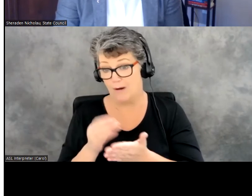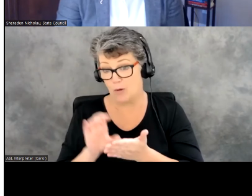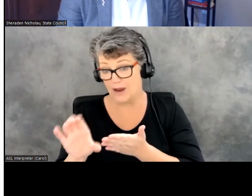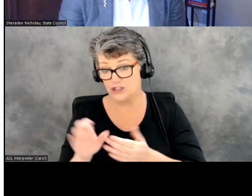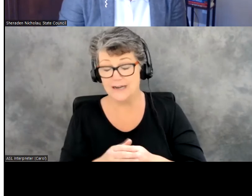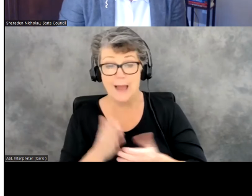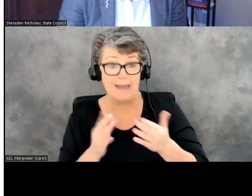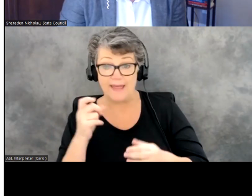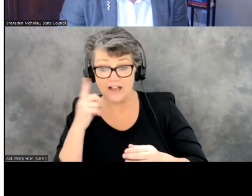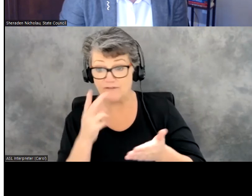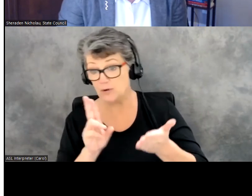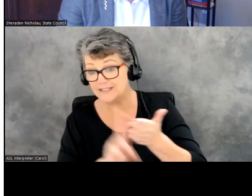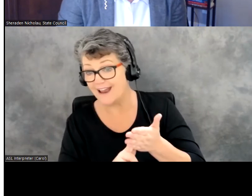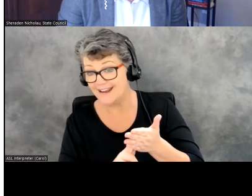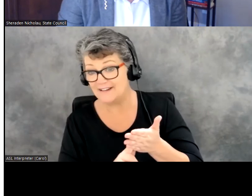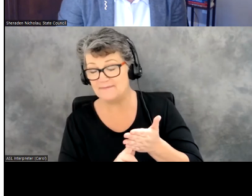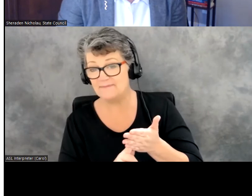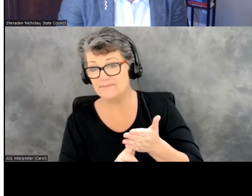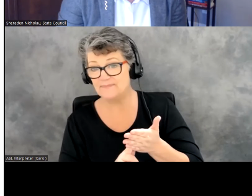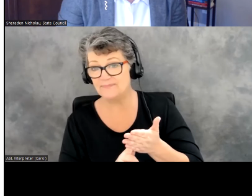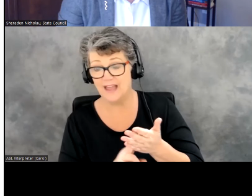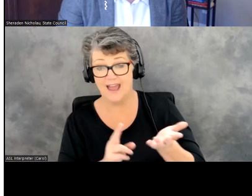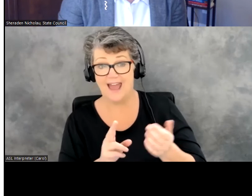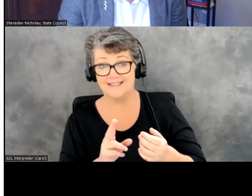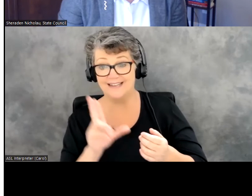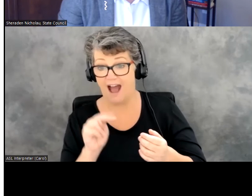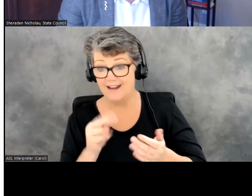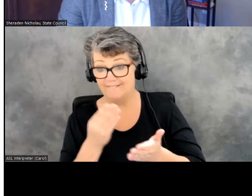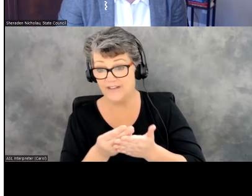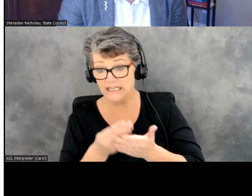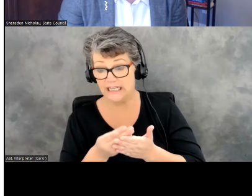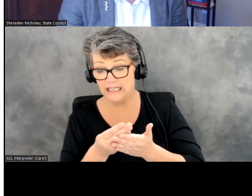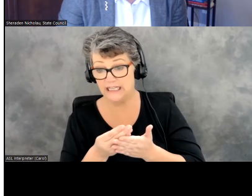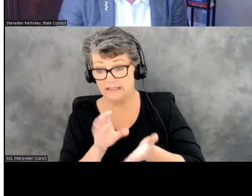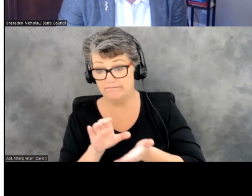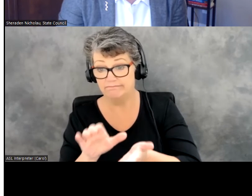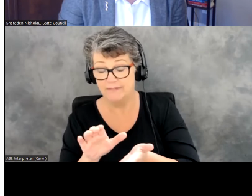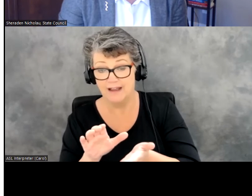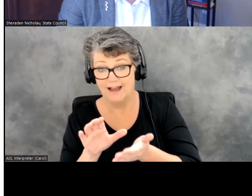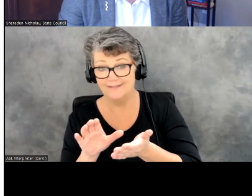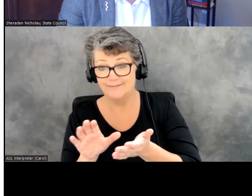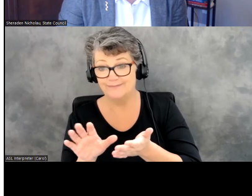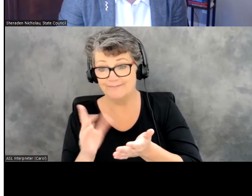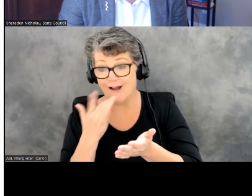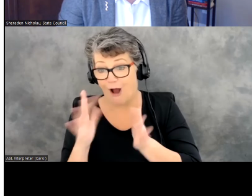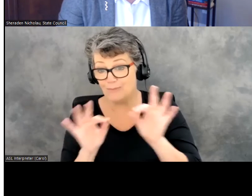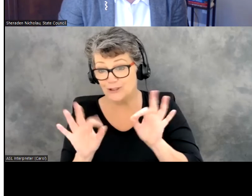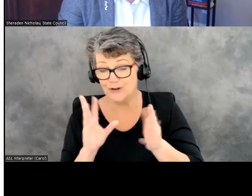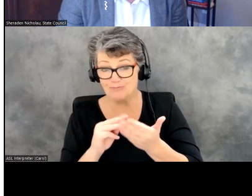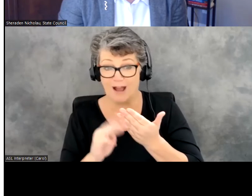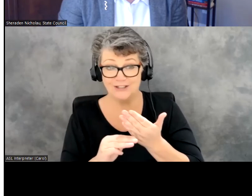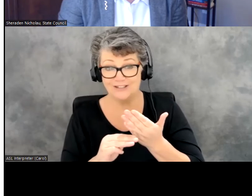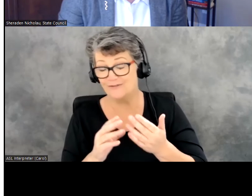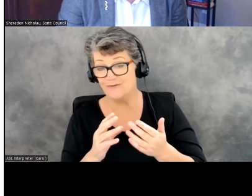maybe the governor will sign it as an unfunded optional project for Health and Human